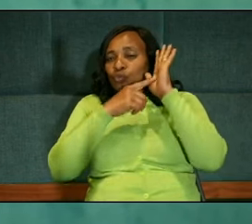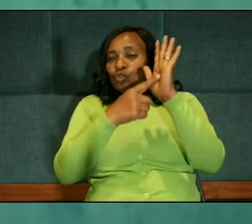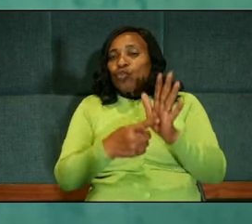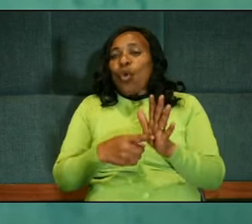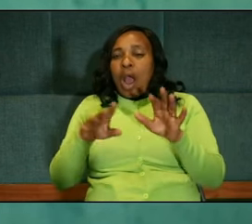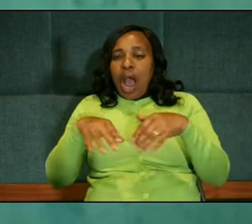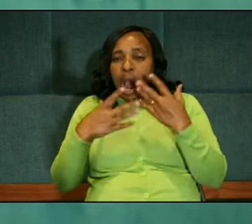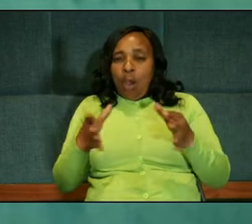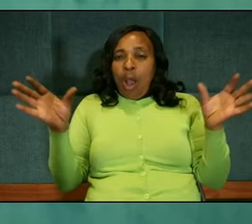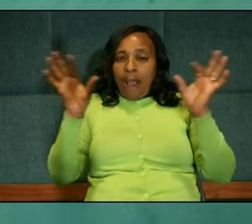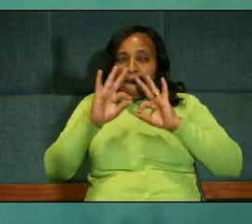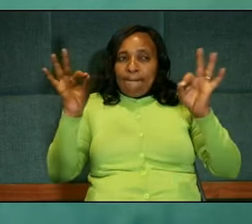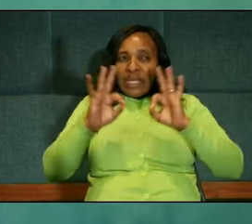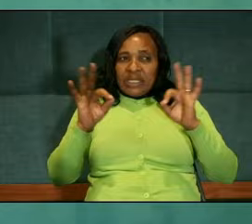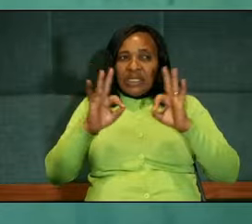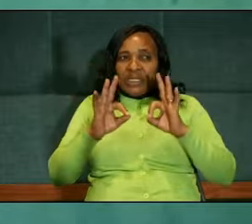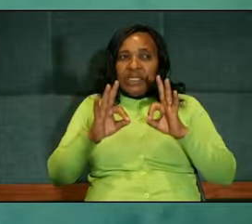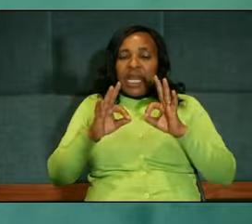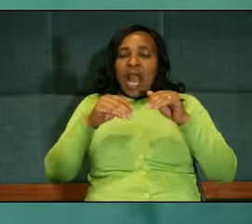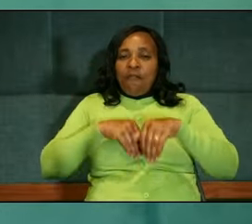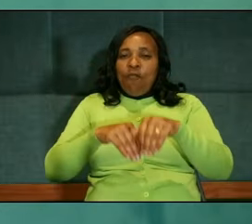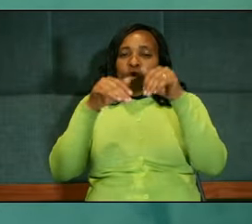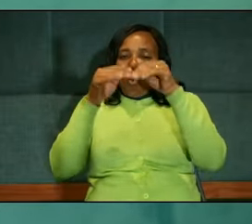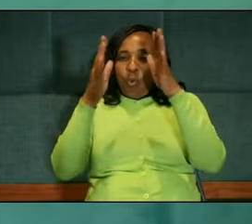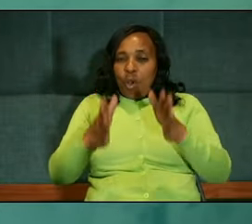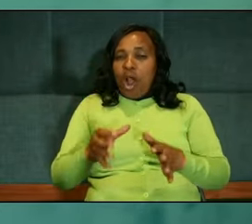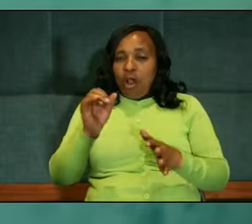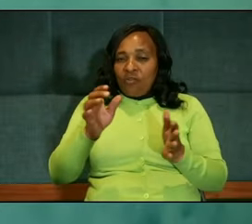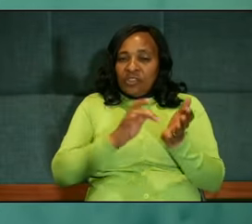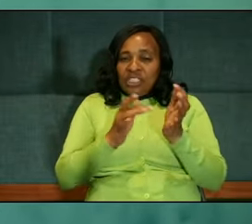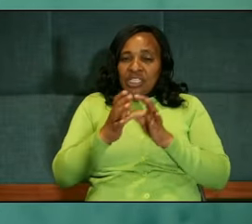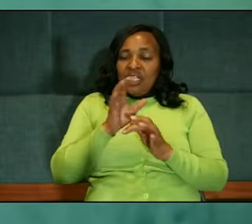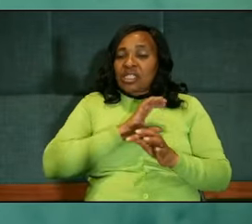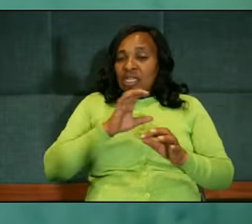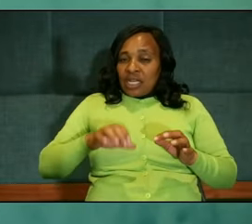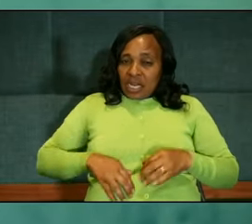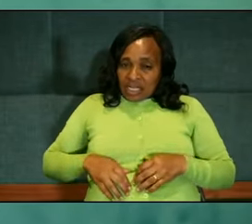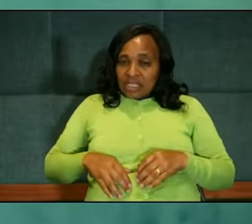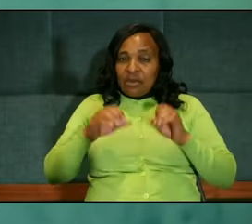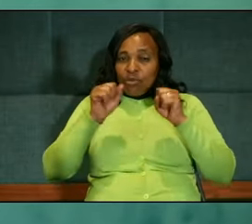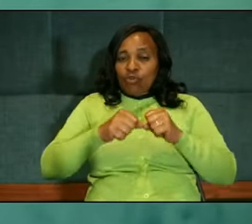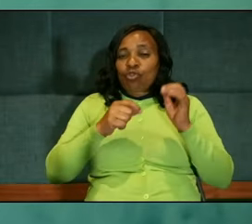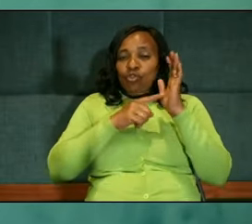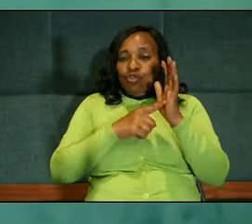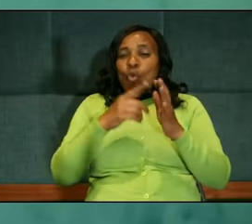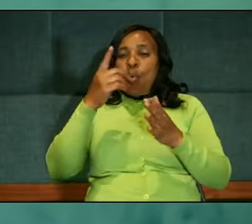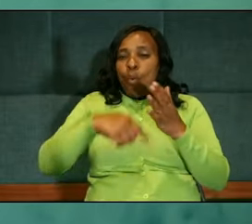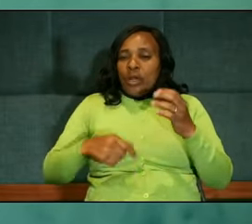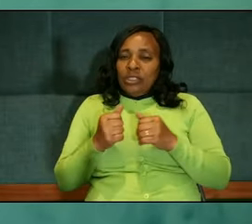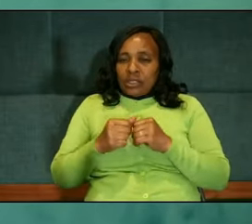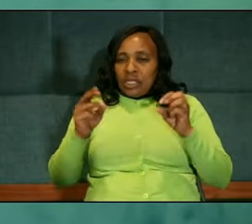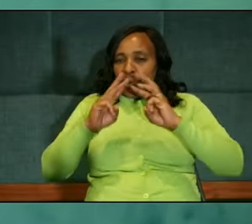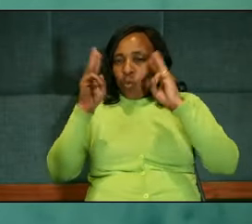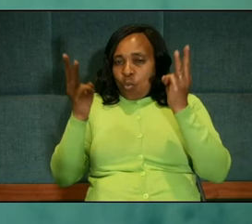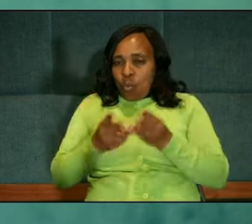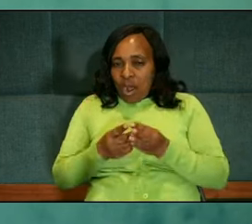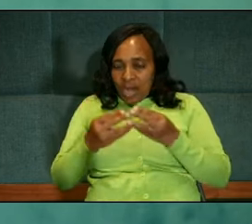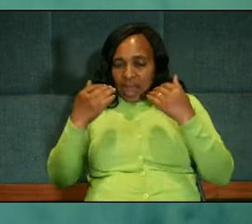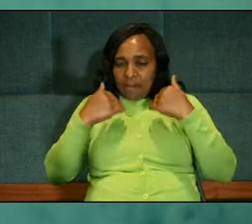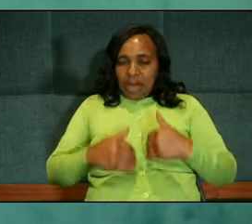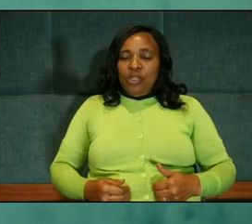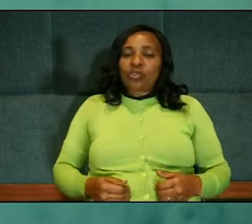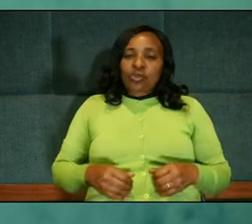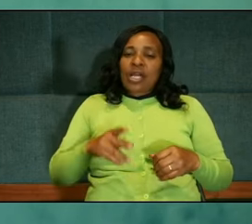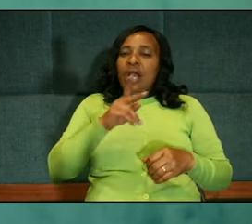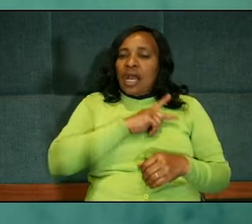amazing being a follower of Christ is, Lord. May we be able to show the world what a human being,